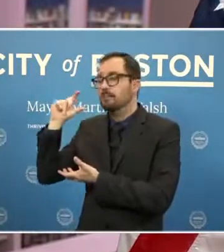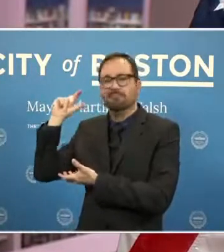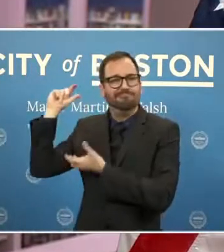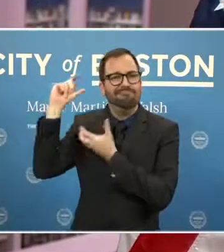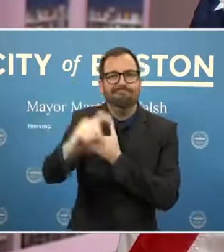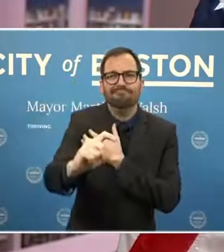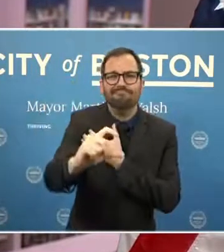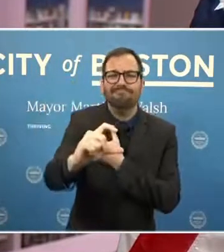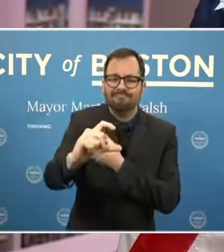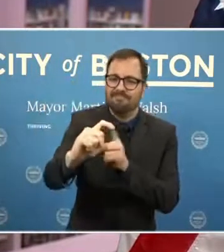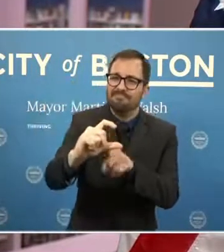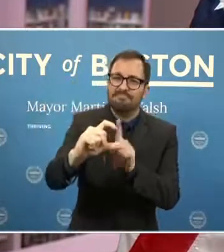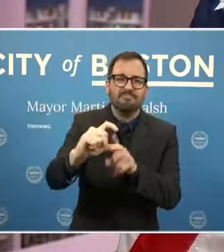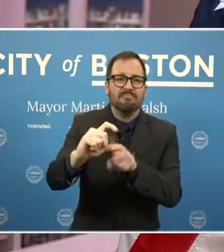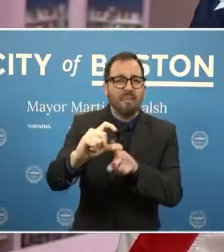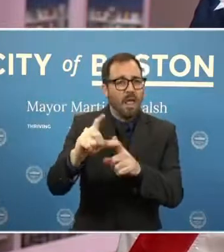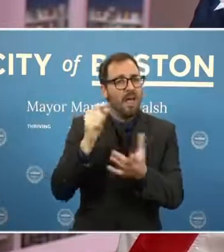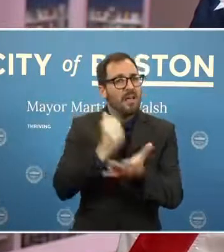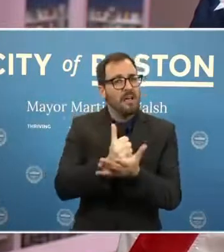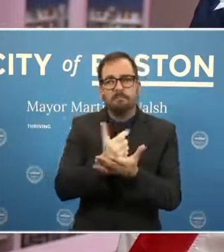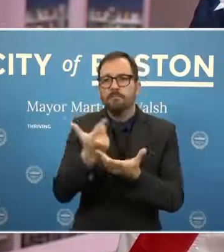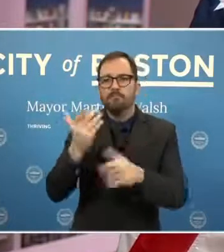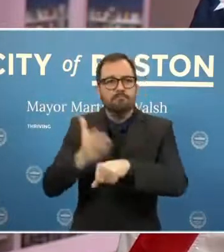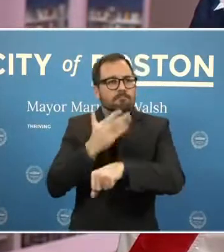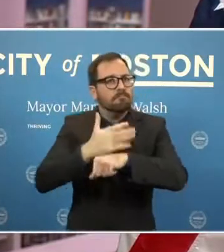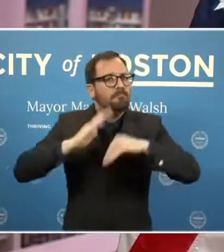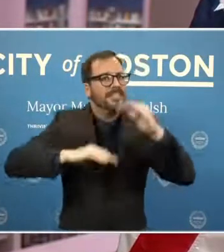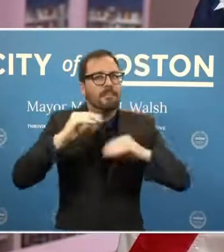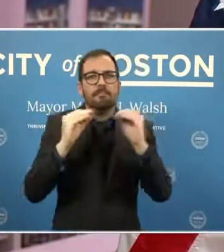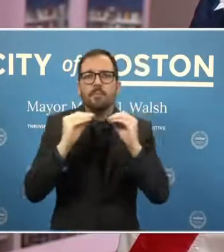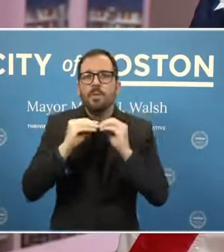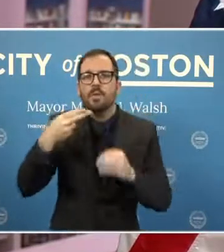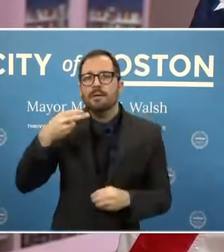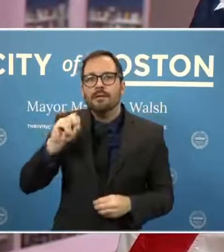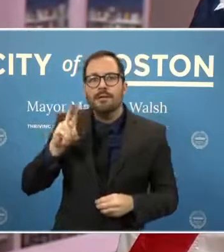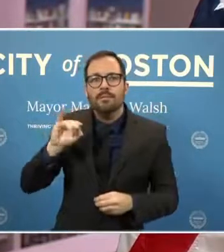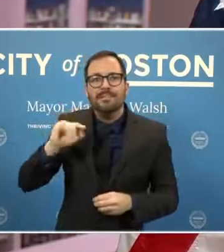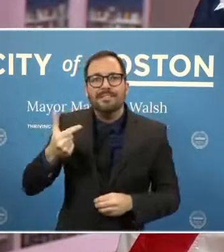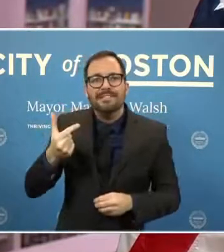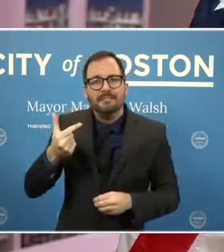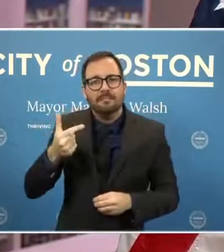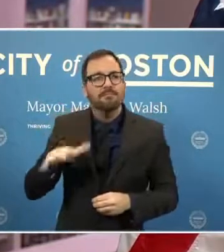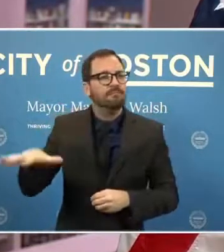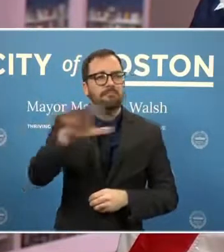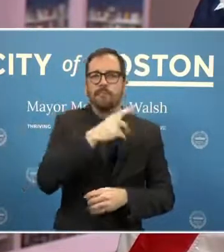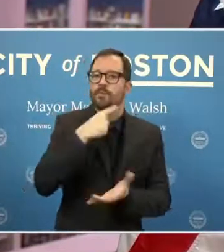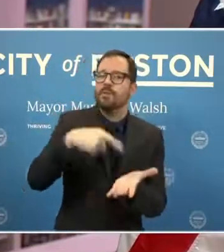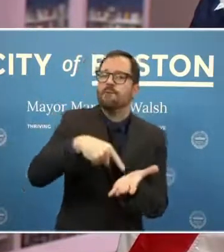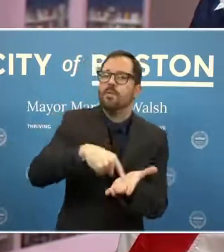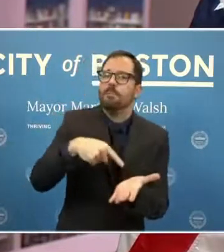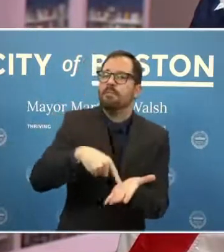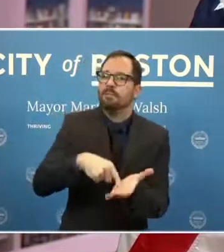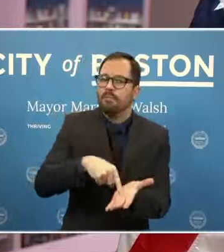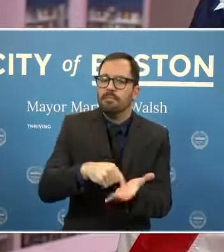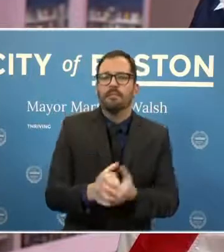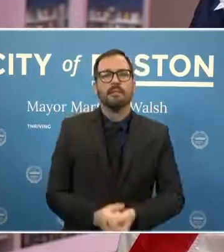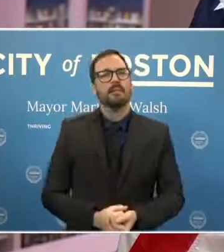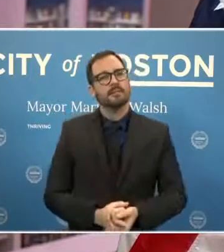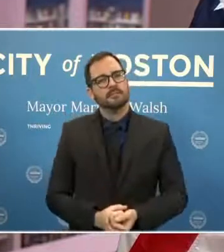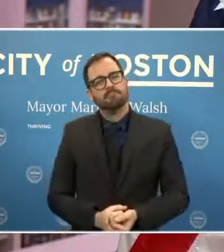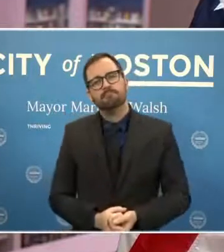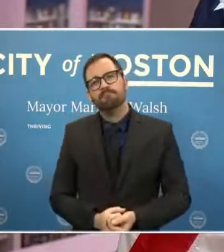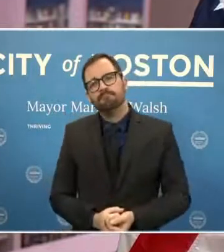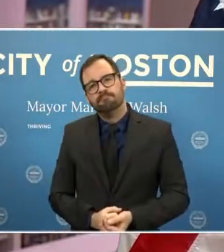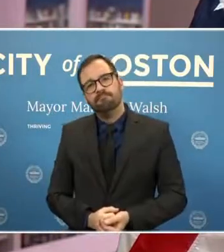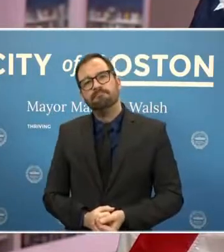single resident in Boston for keeping your family safe, helping your neighbors, and moving our city forward. And I want to